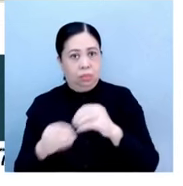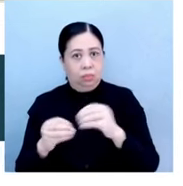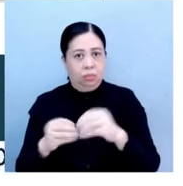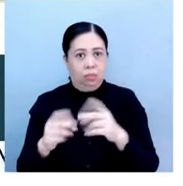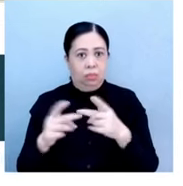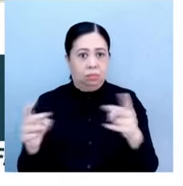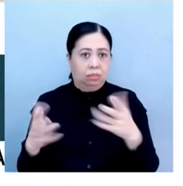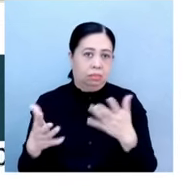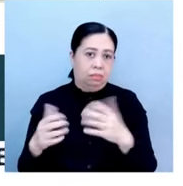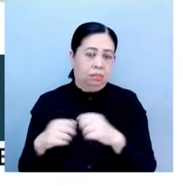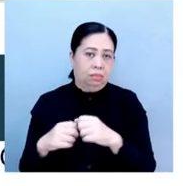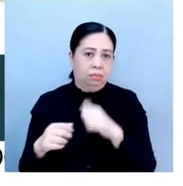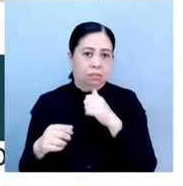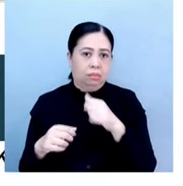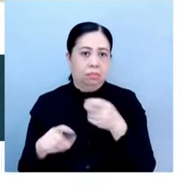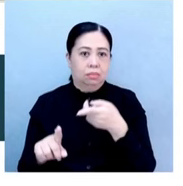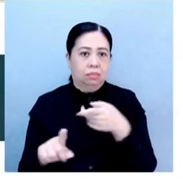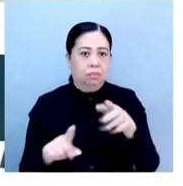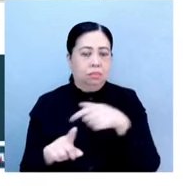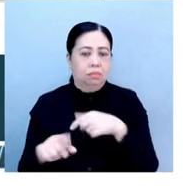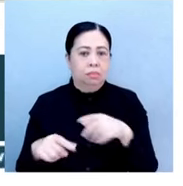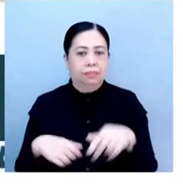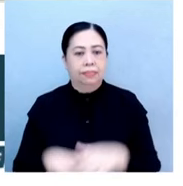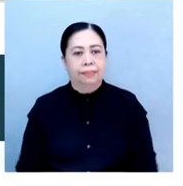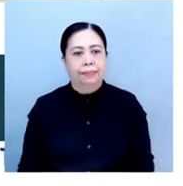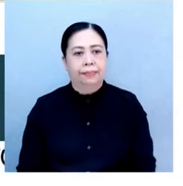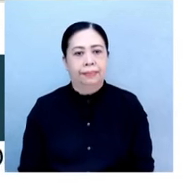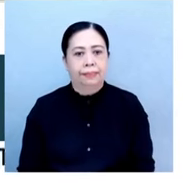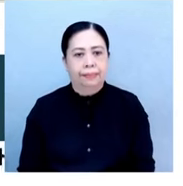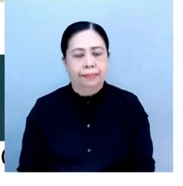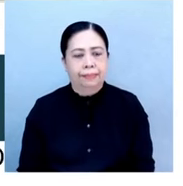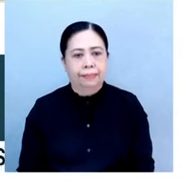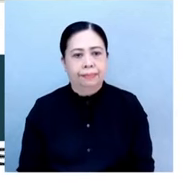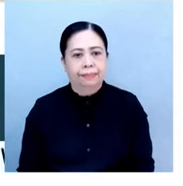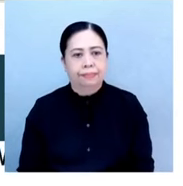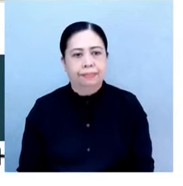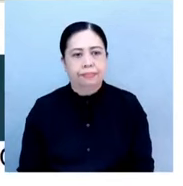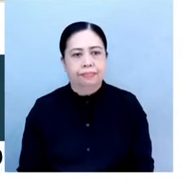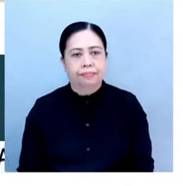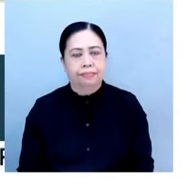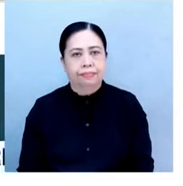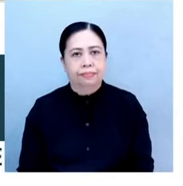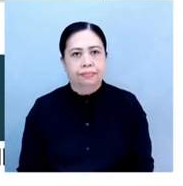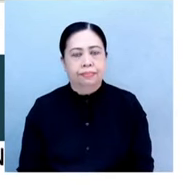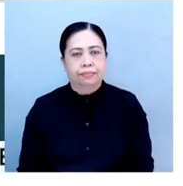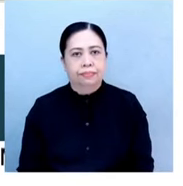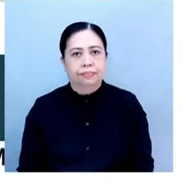yung mga dayuhan at mga businessmen, no? So yun yung ano ko doon, yun yung aking